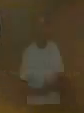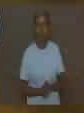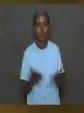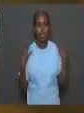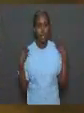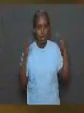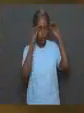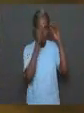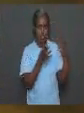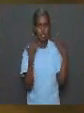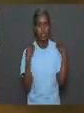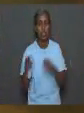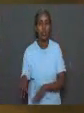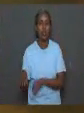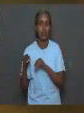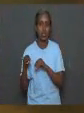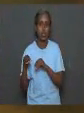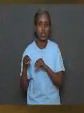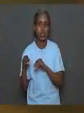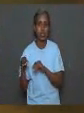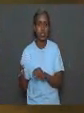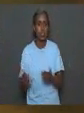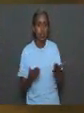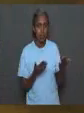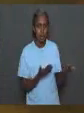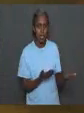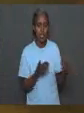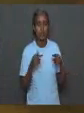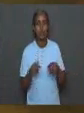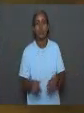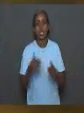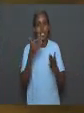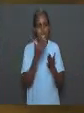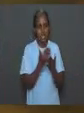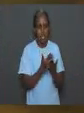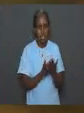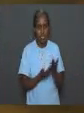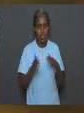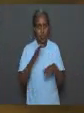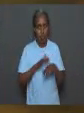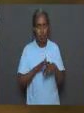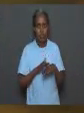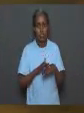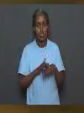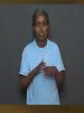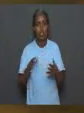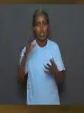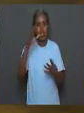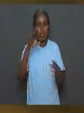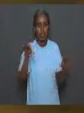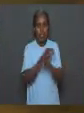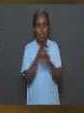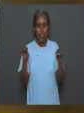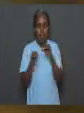Hello, teacher. Hello, students. Welcome to today's lesson on random